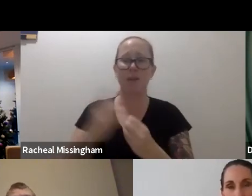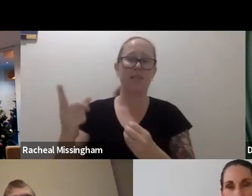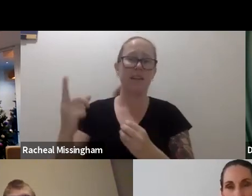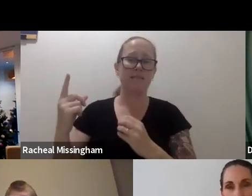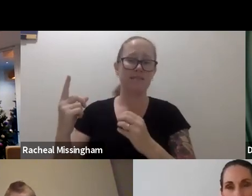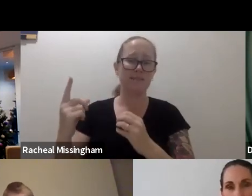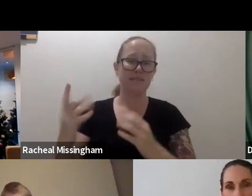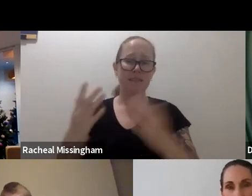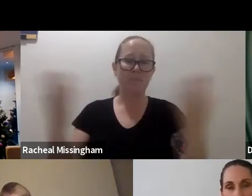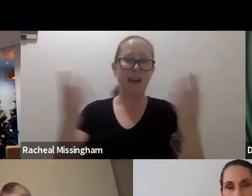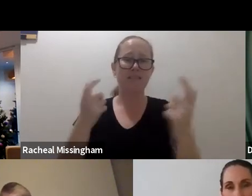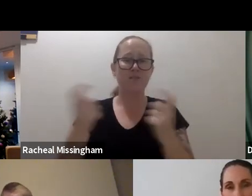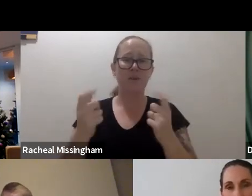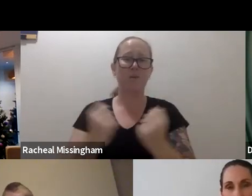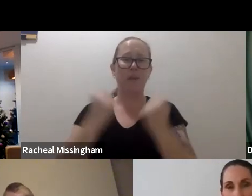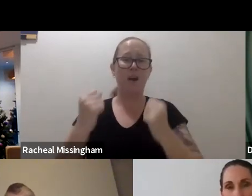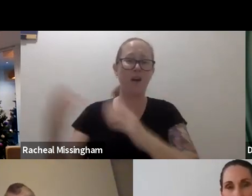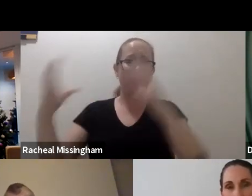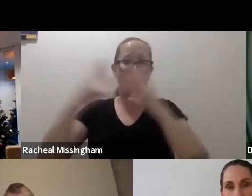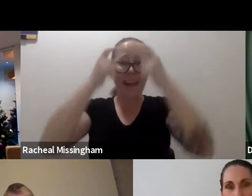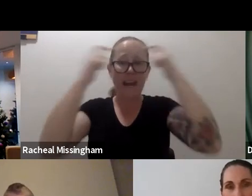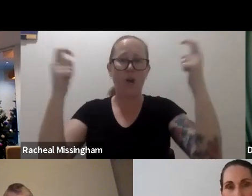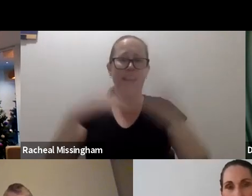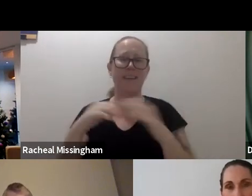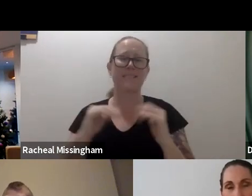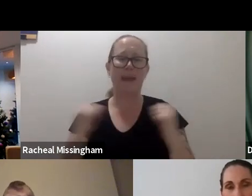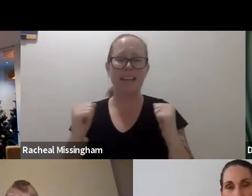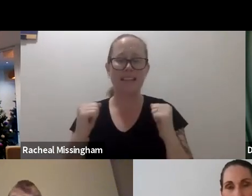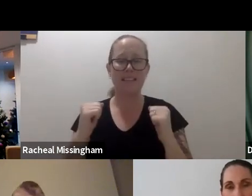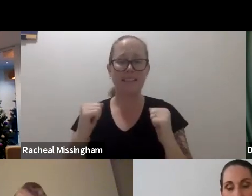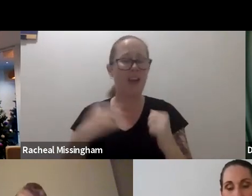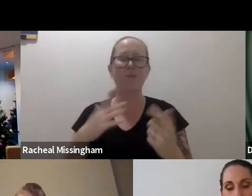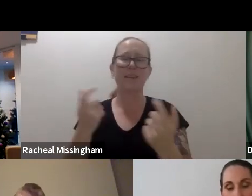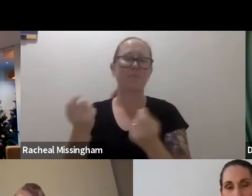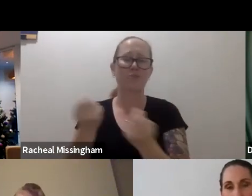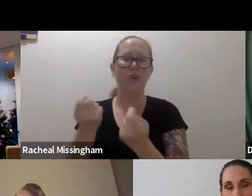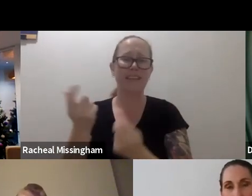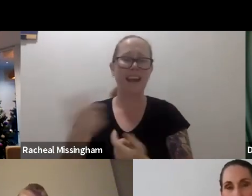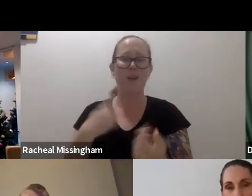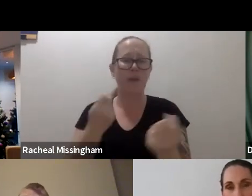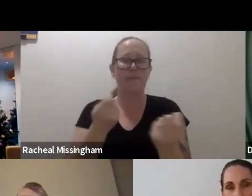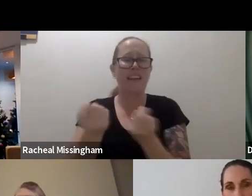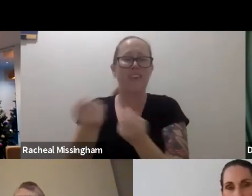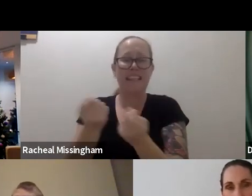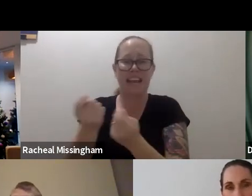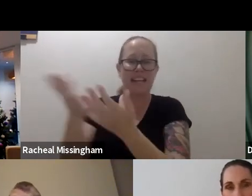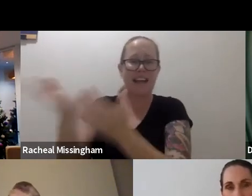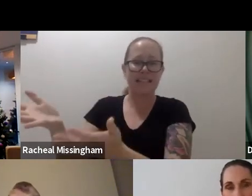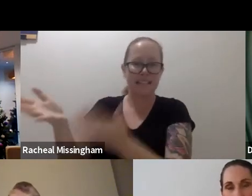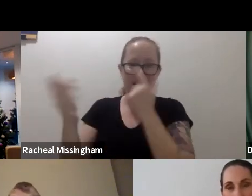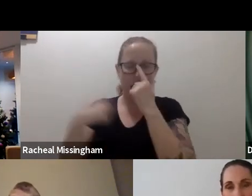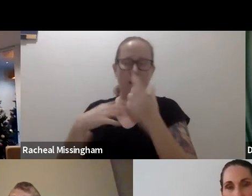keep on going with the big control power, that ego in the space. I don't want to be controlling that. I don't want to be